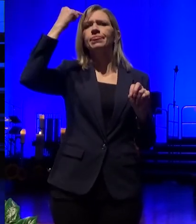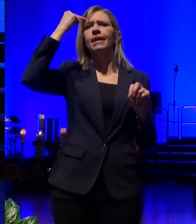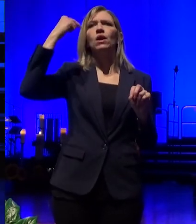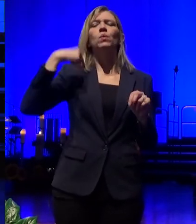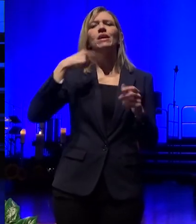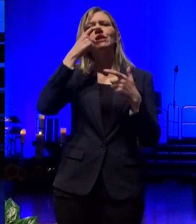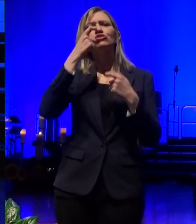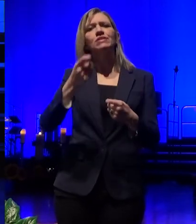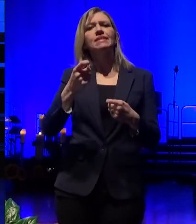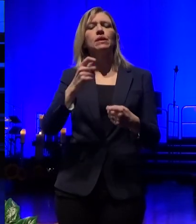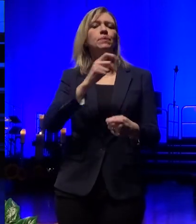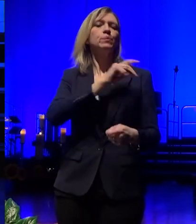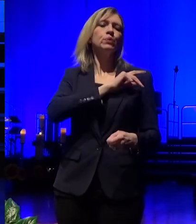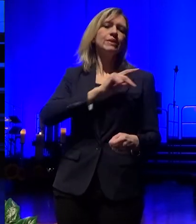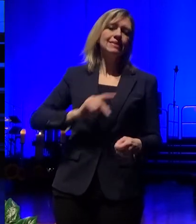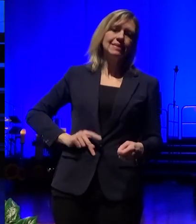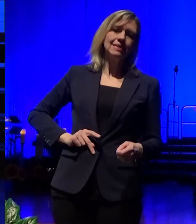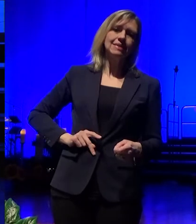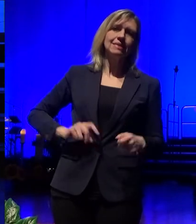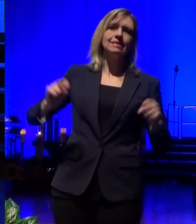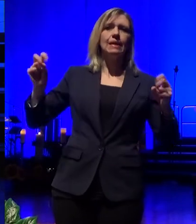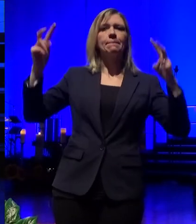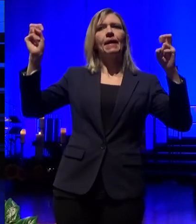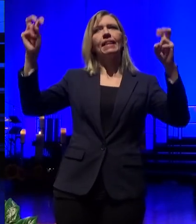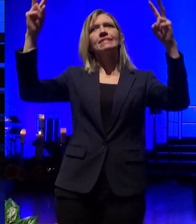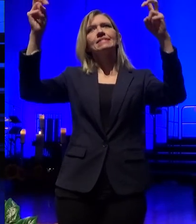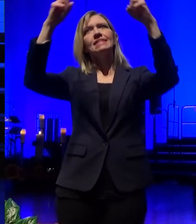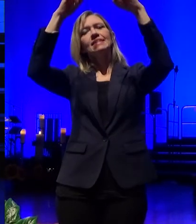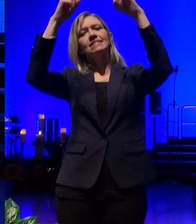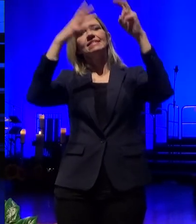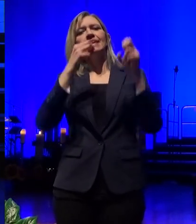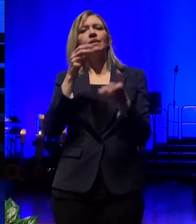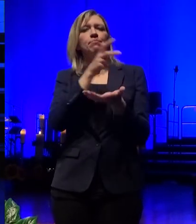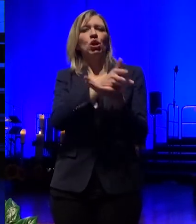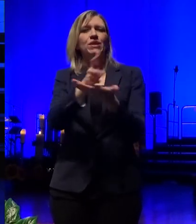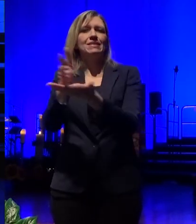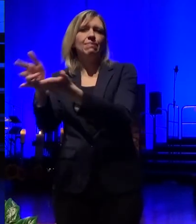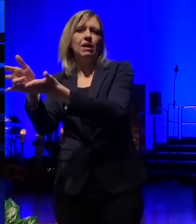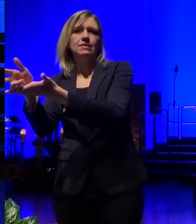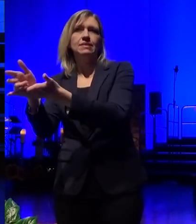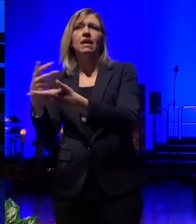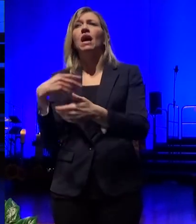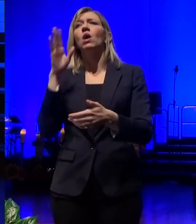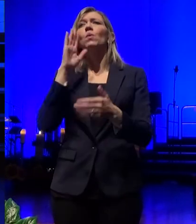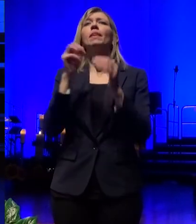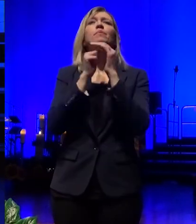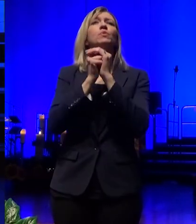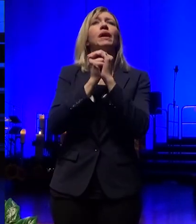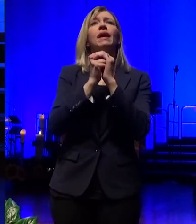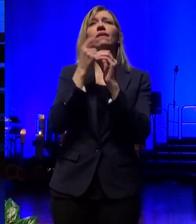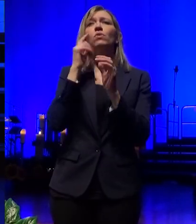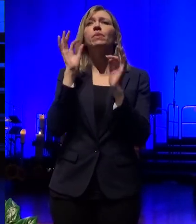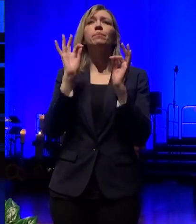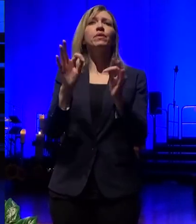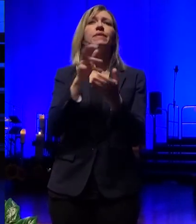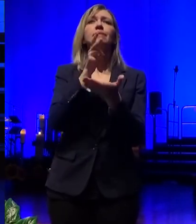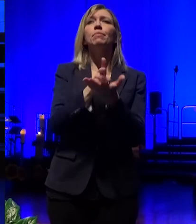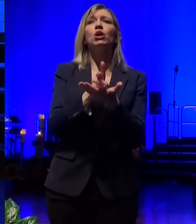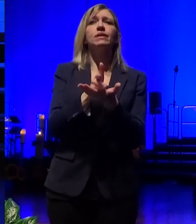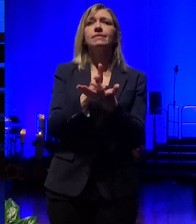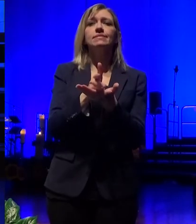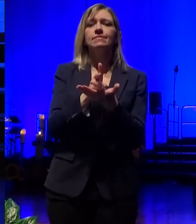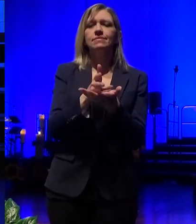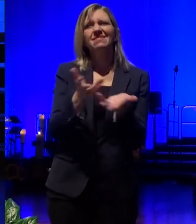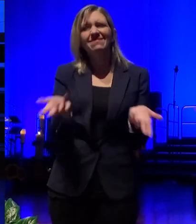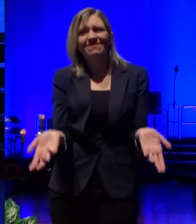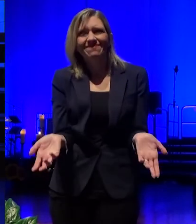it princes, palaces, and parking spots. that's what we're about. I'm going to pray for the perfect parking spot. Now